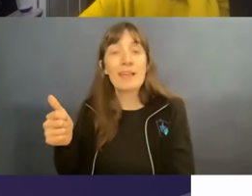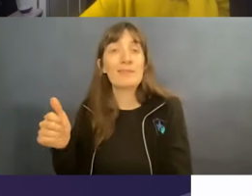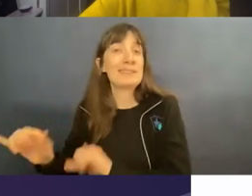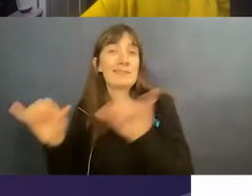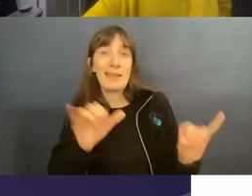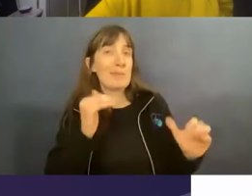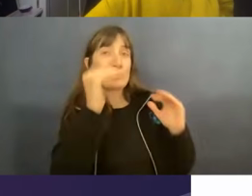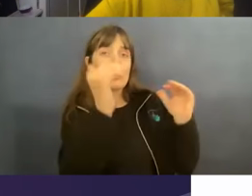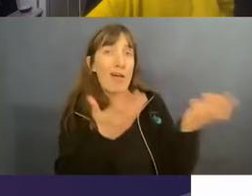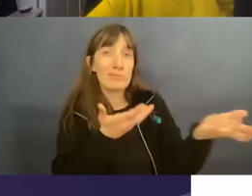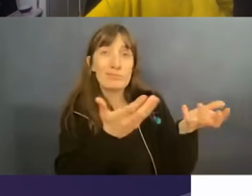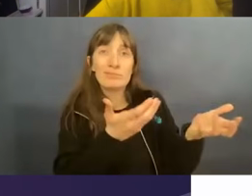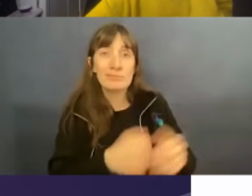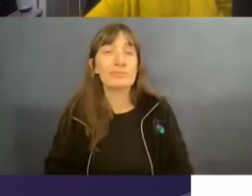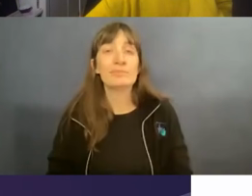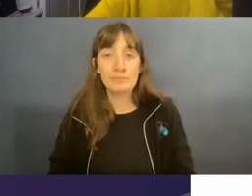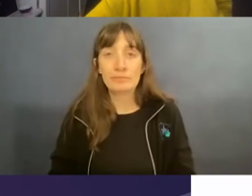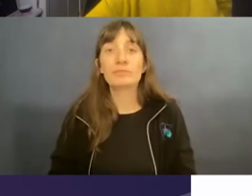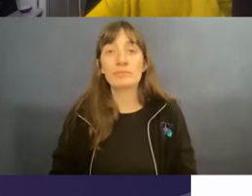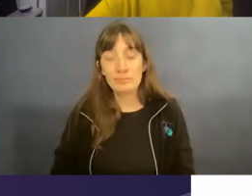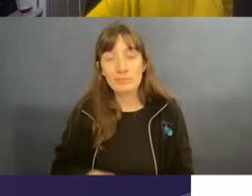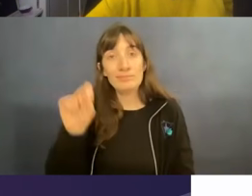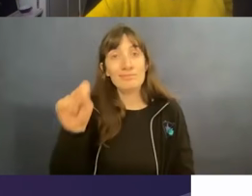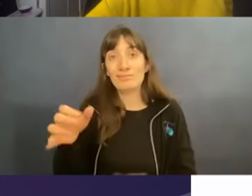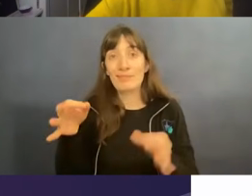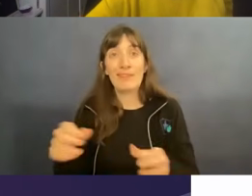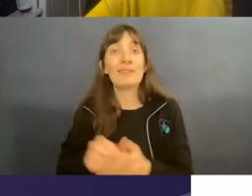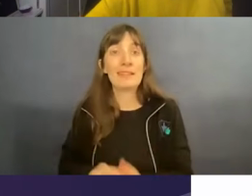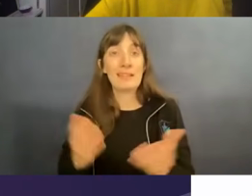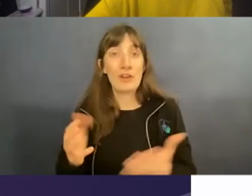Absolutely. Women's advocates, we believe that all victim